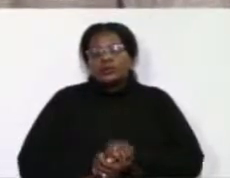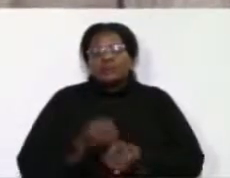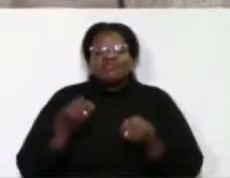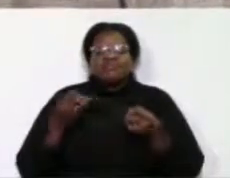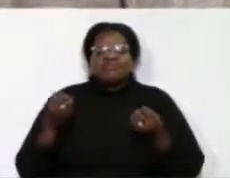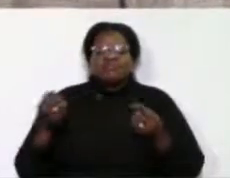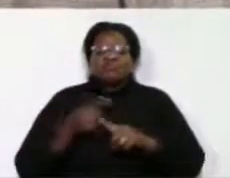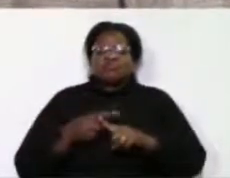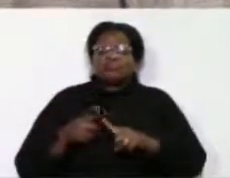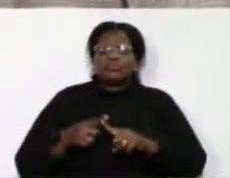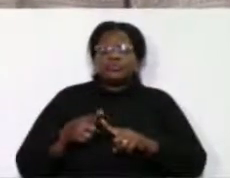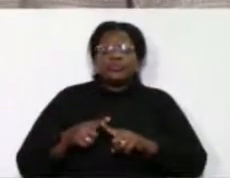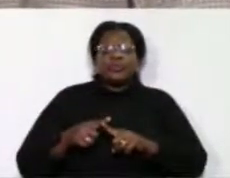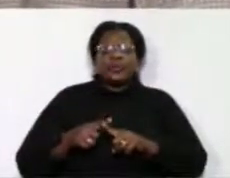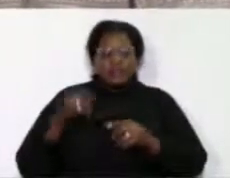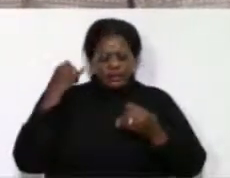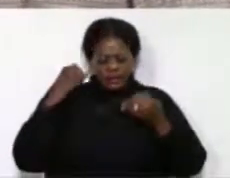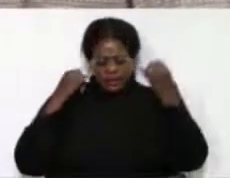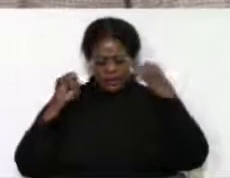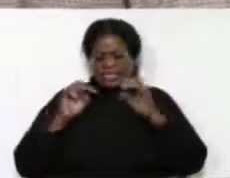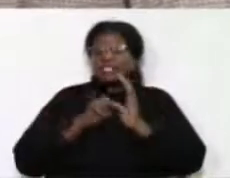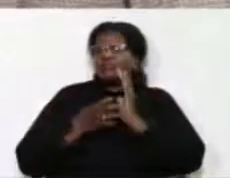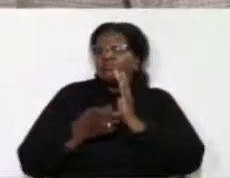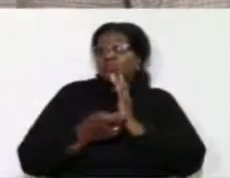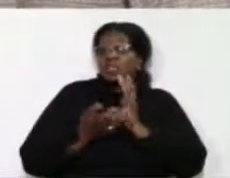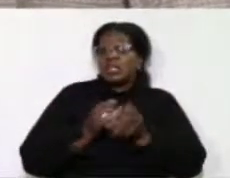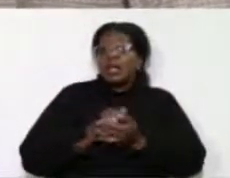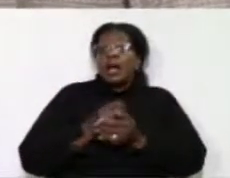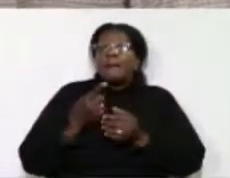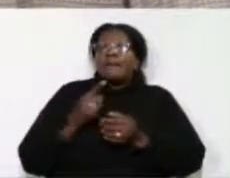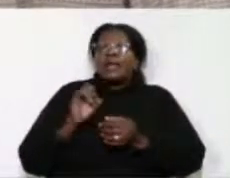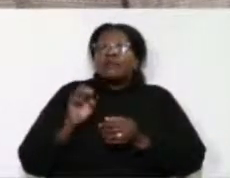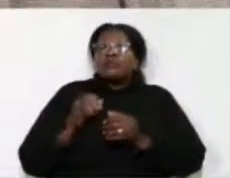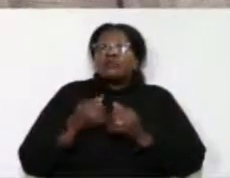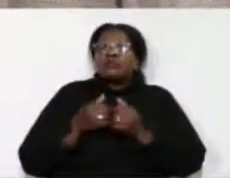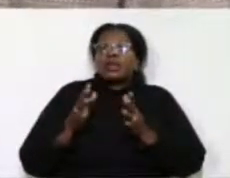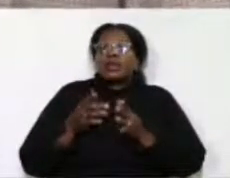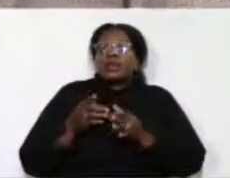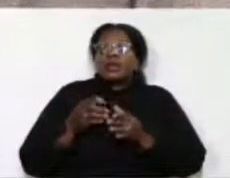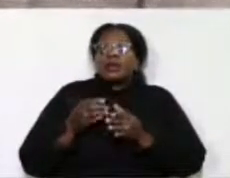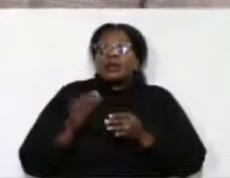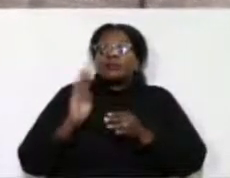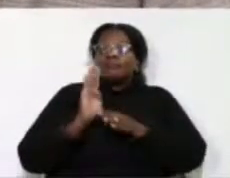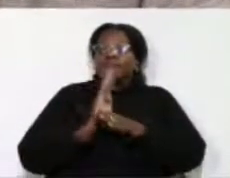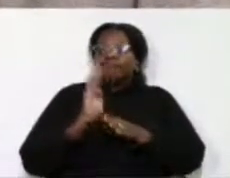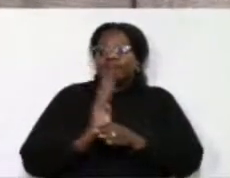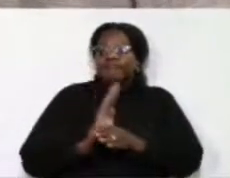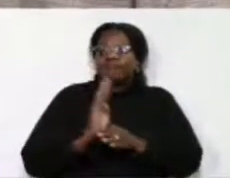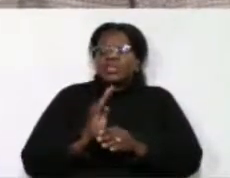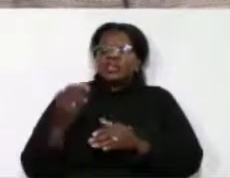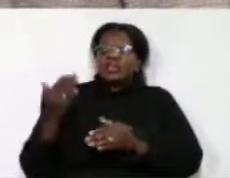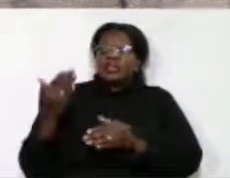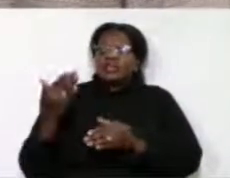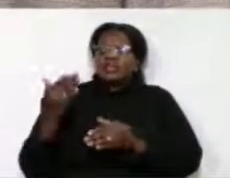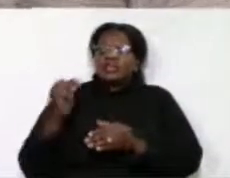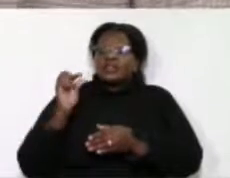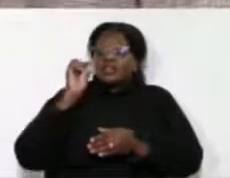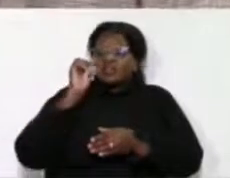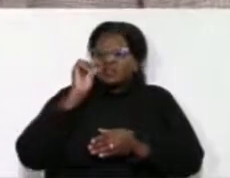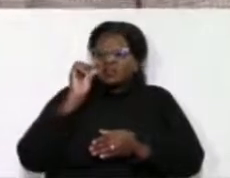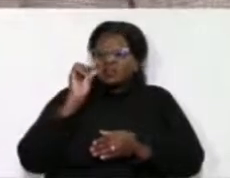different terminologies, but if you're starting out in a small business and it's quite a simple transactional kind